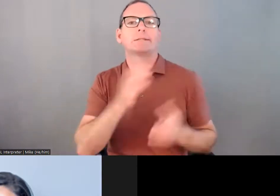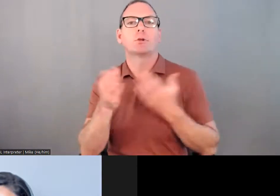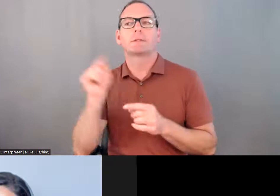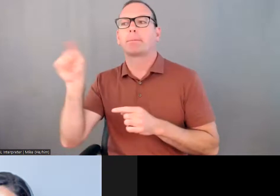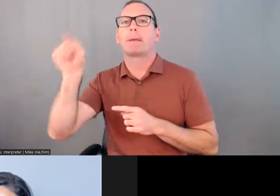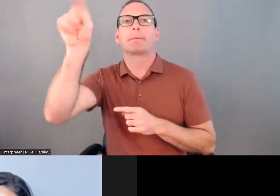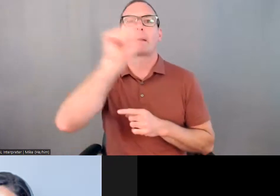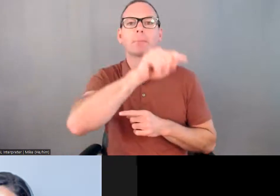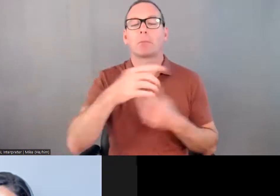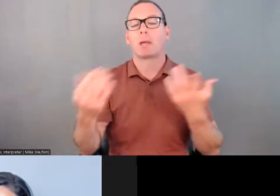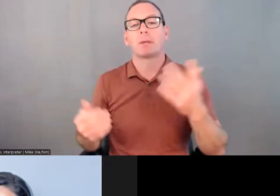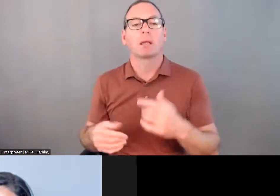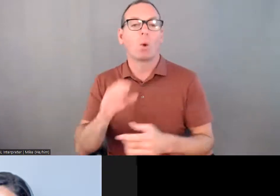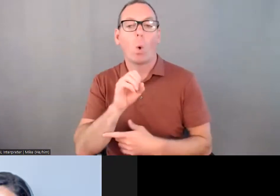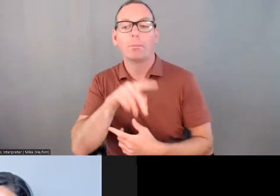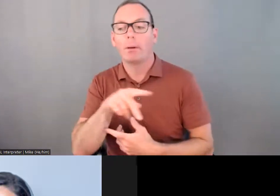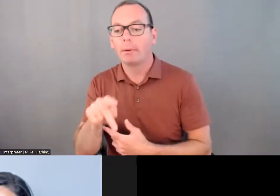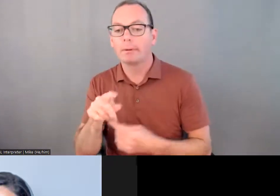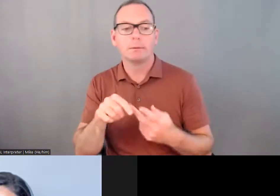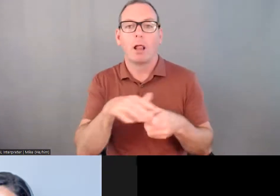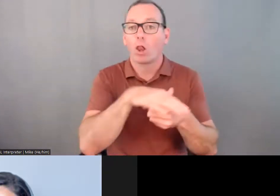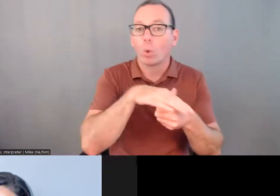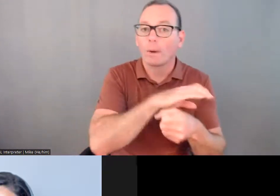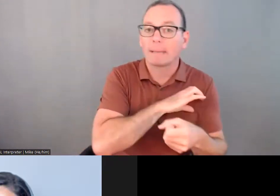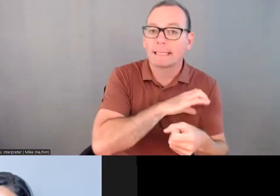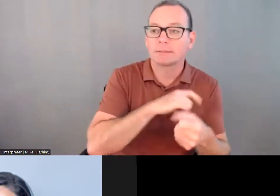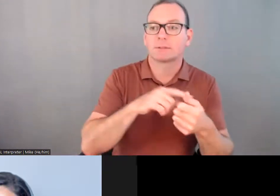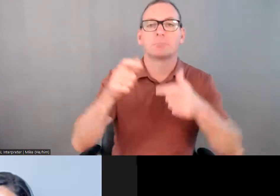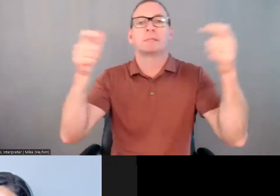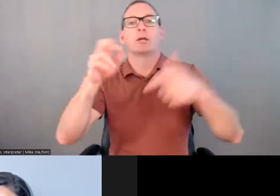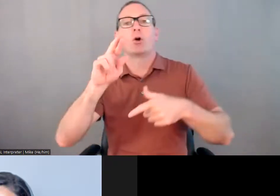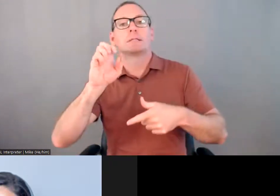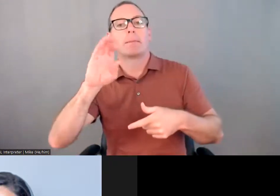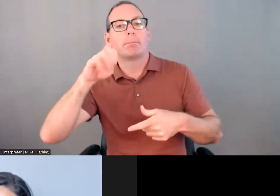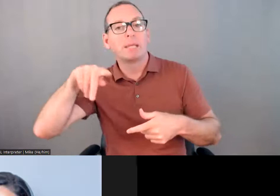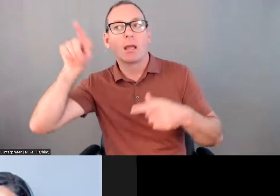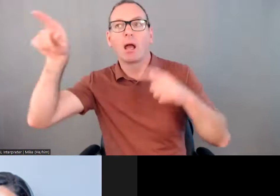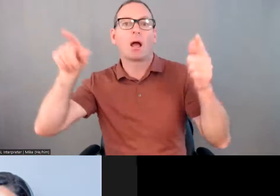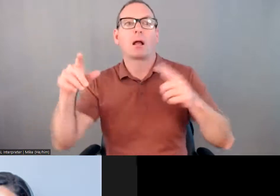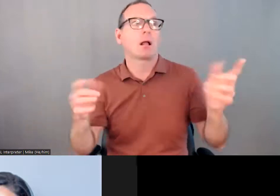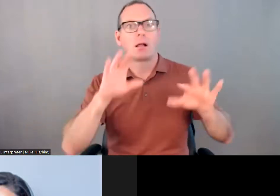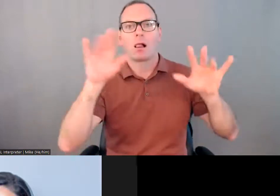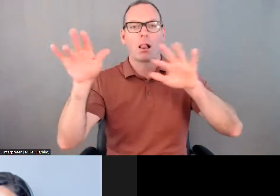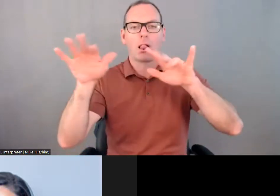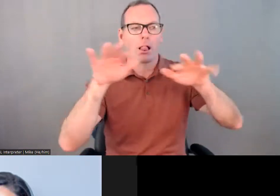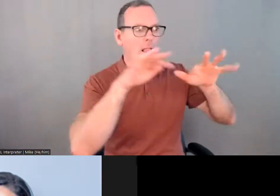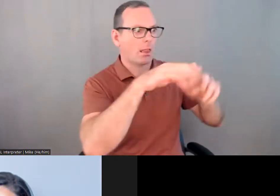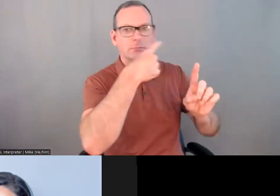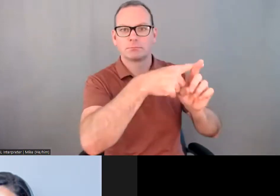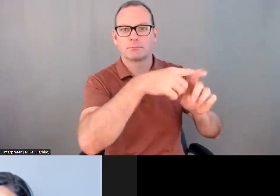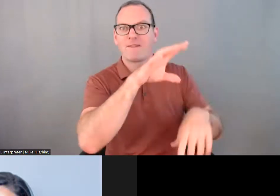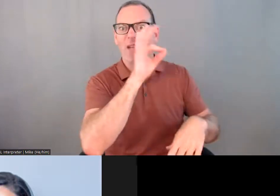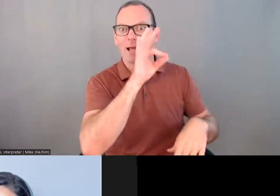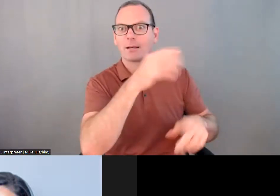maybe a larger call center, wherever that may be. There was an article, I think it's about 4 months now, that was in one of the